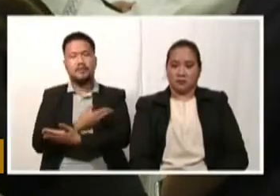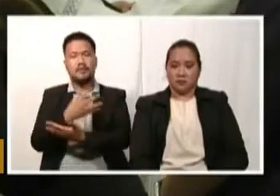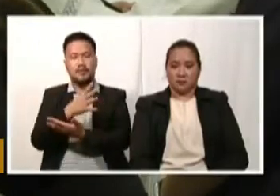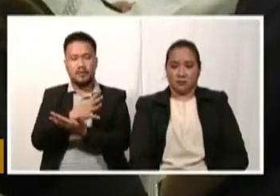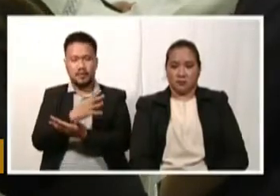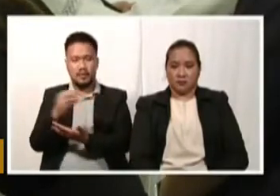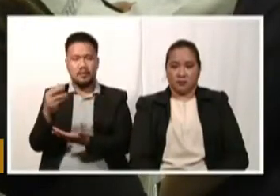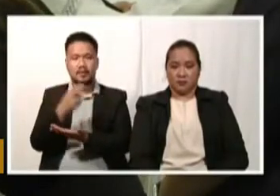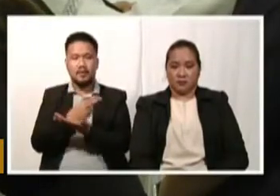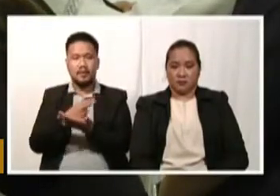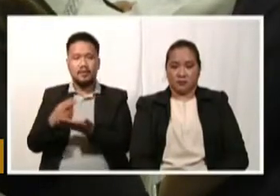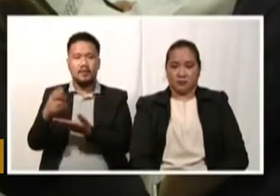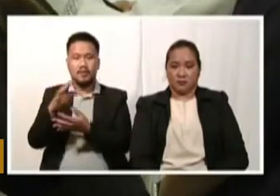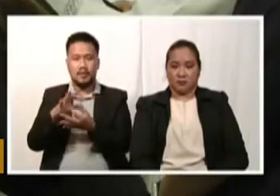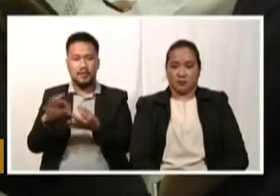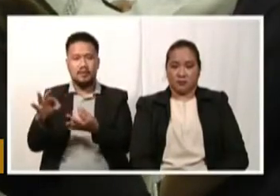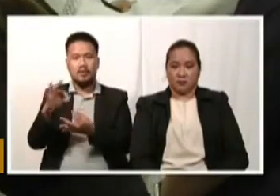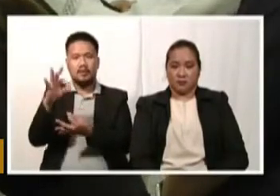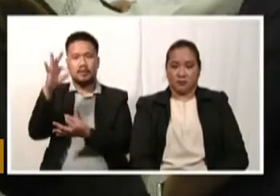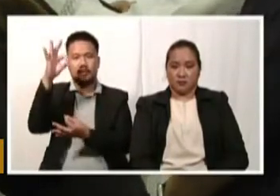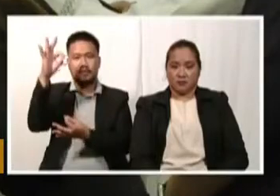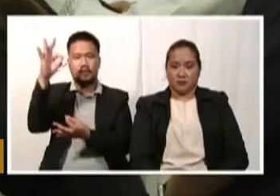and of the Son